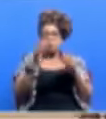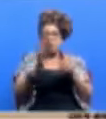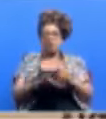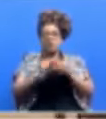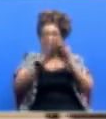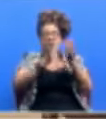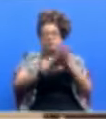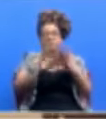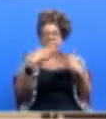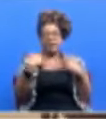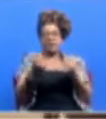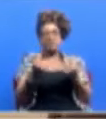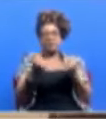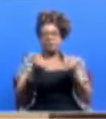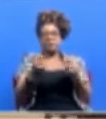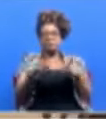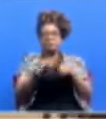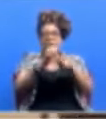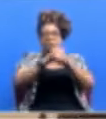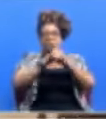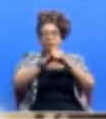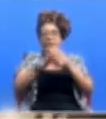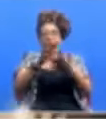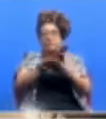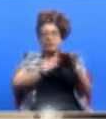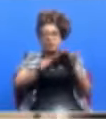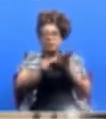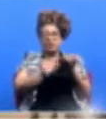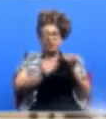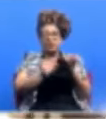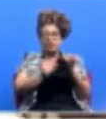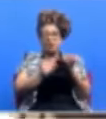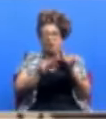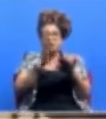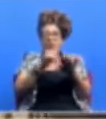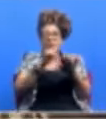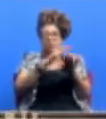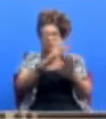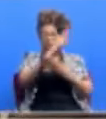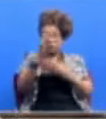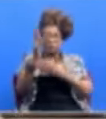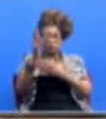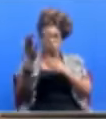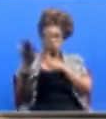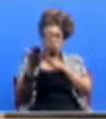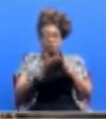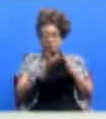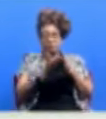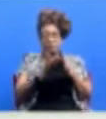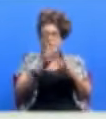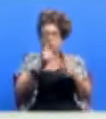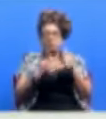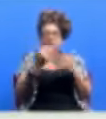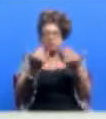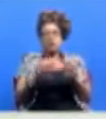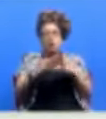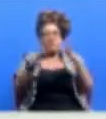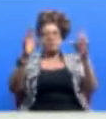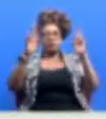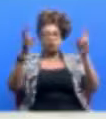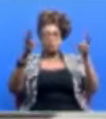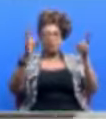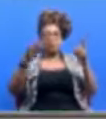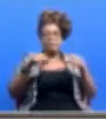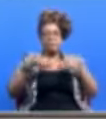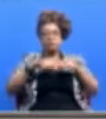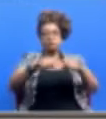them become health conscious and also protect the environment from especially deforestation, which is currently a big topic. Apart from